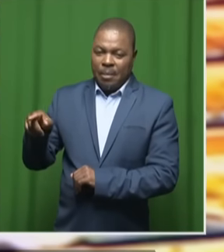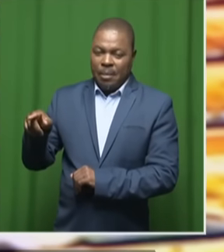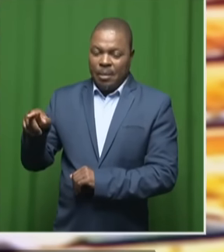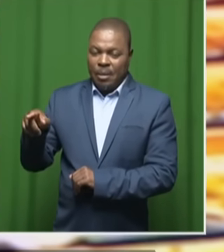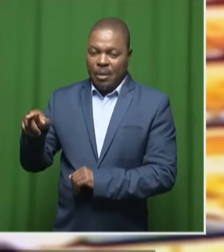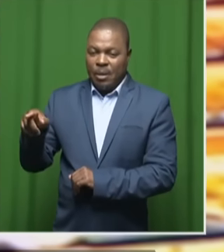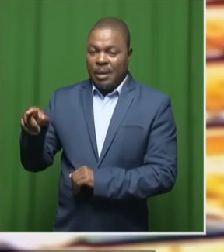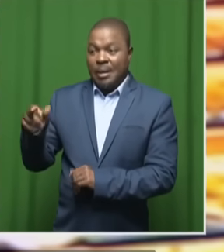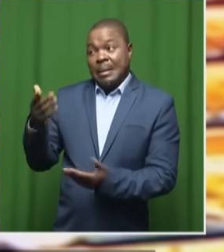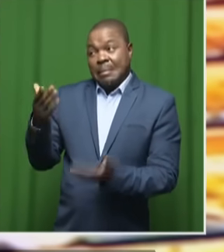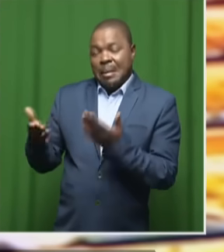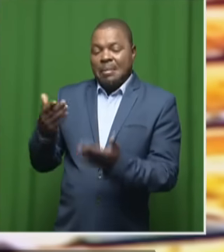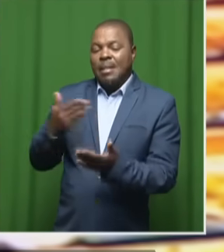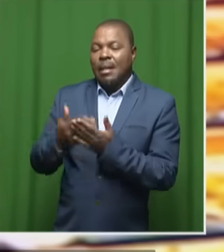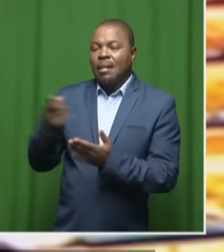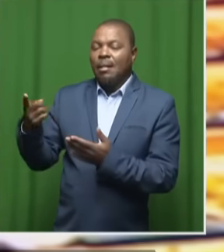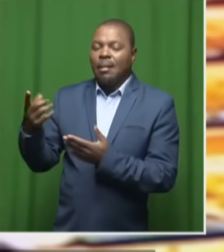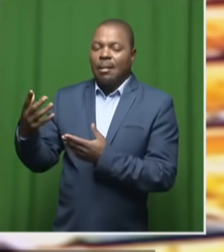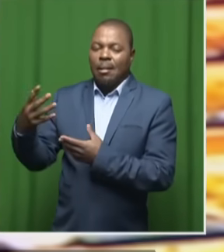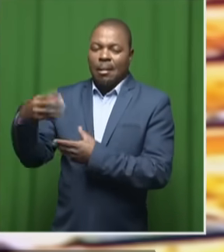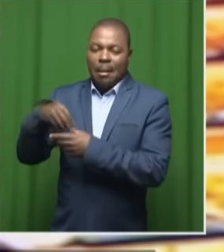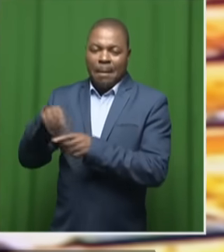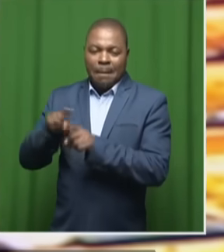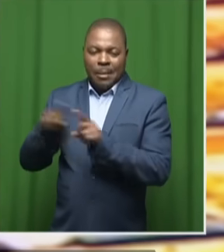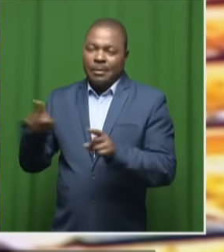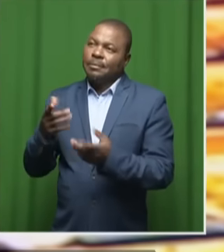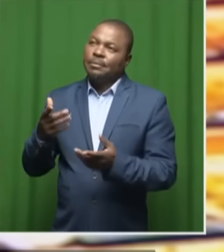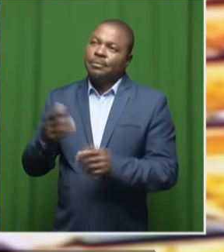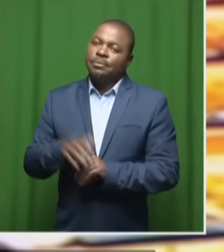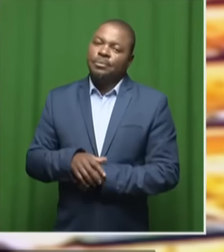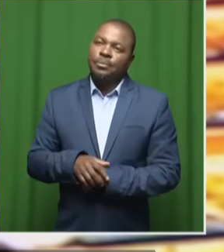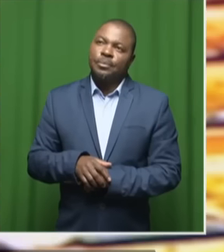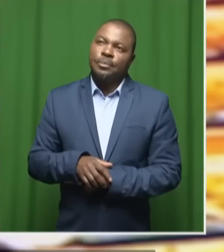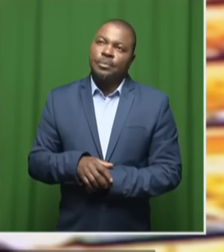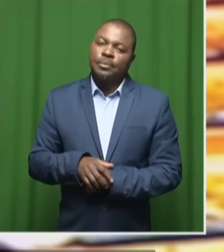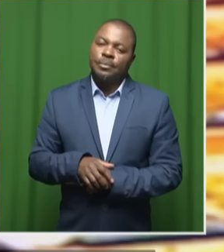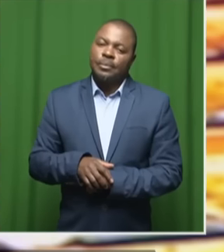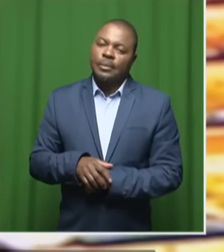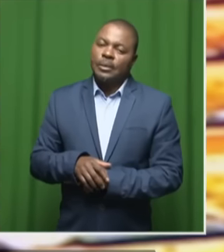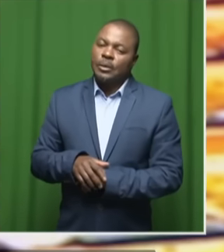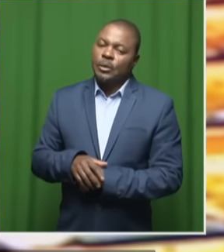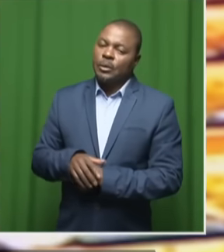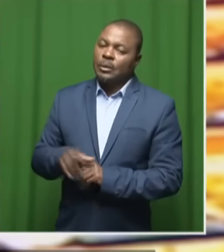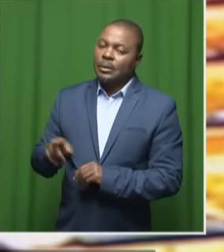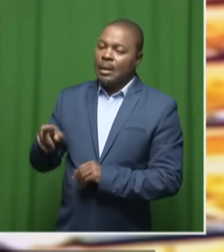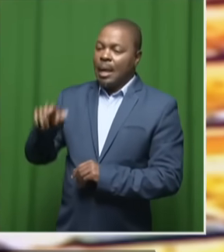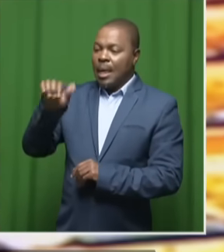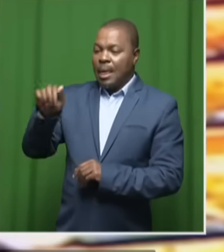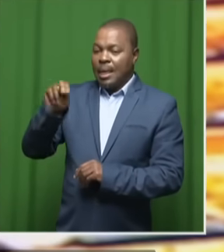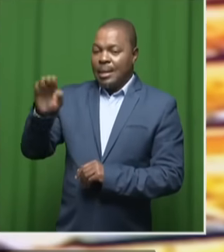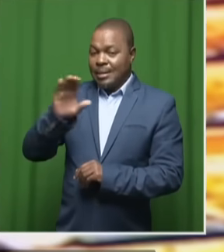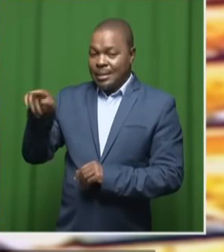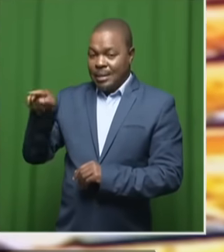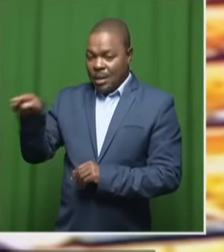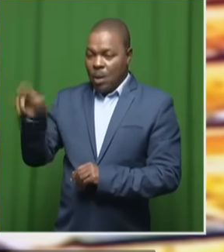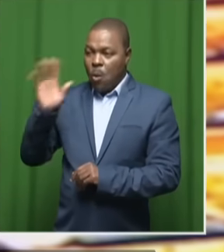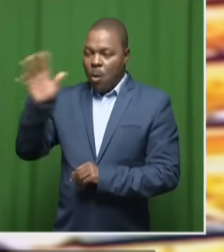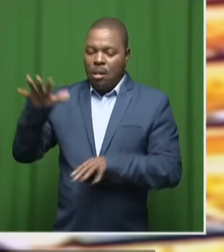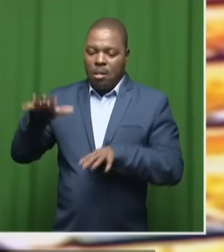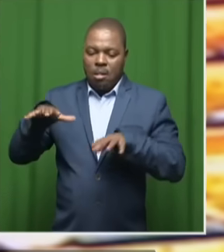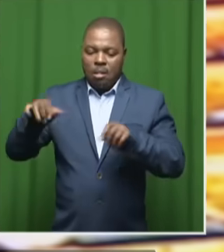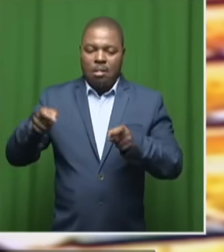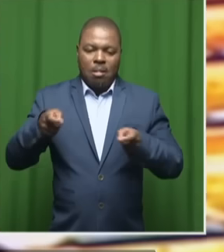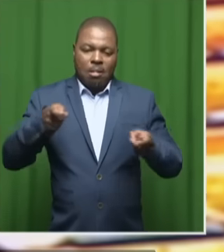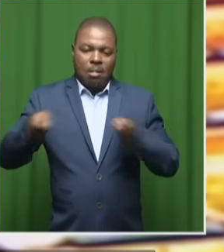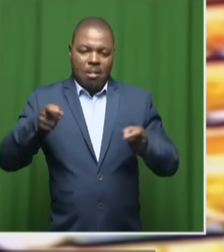if it includes them. I don't see someone like her or the ANC taking power